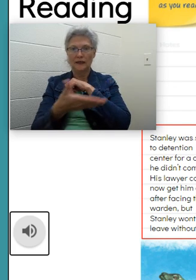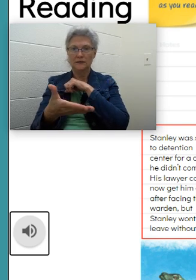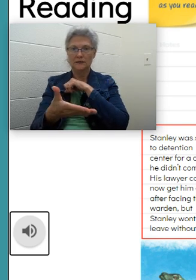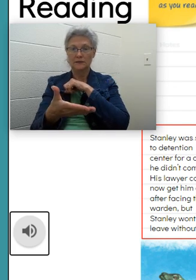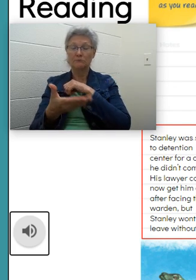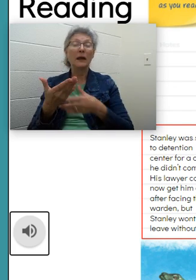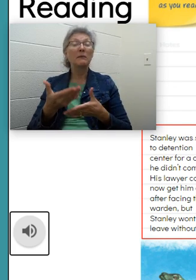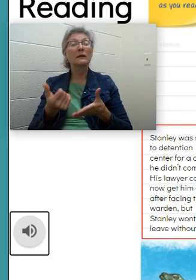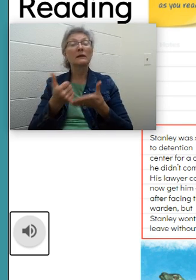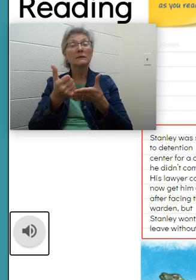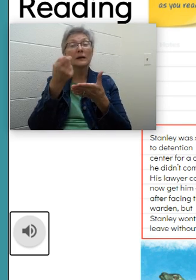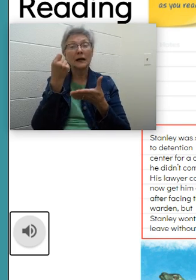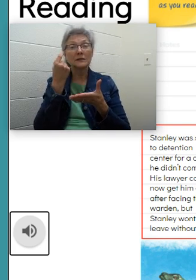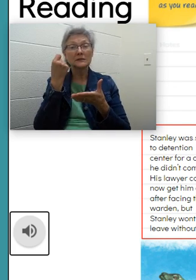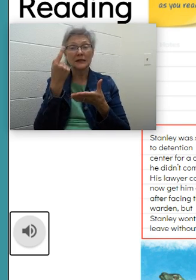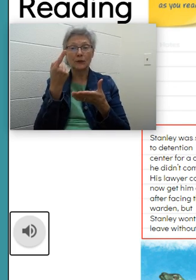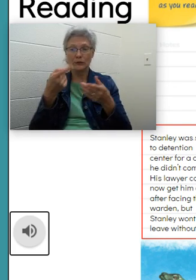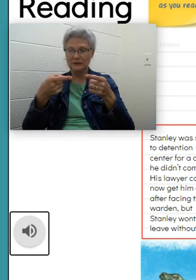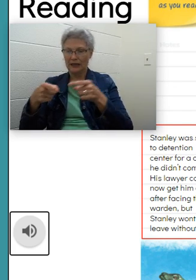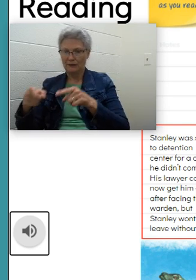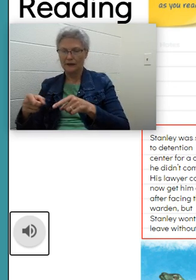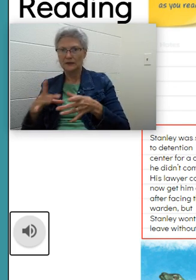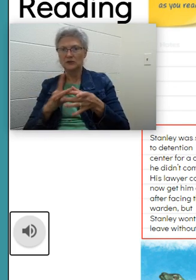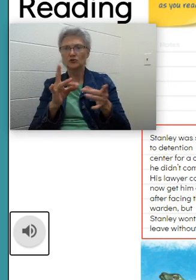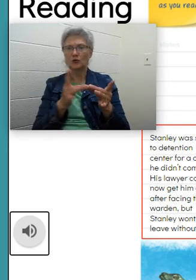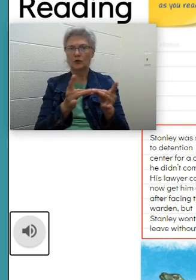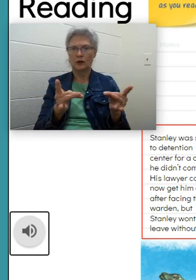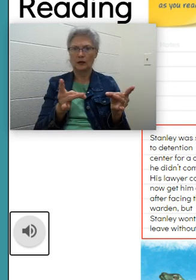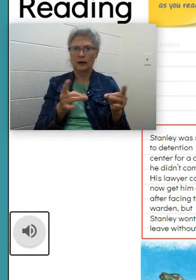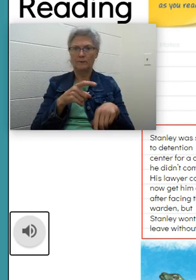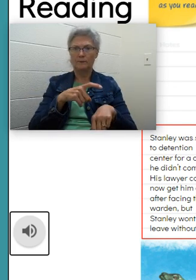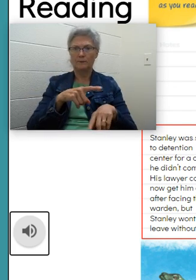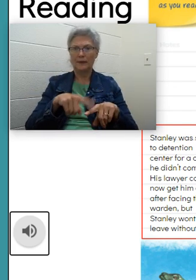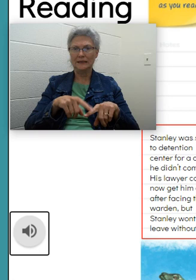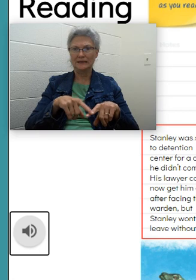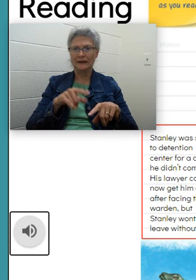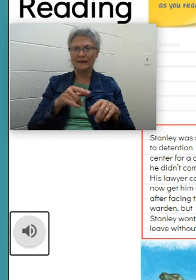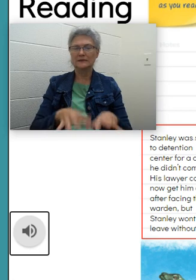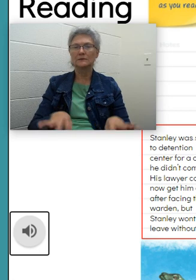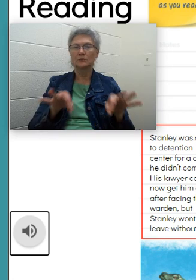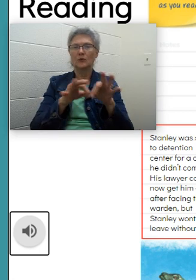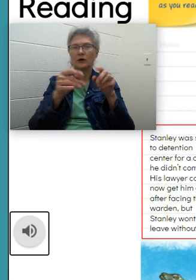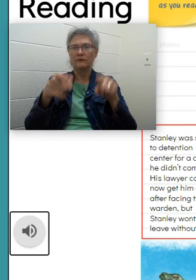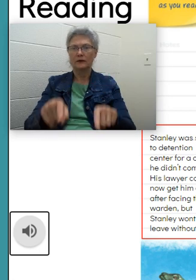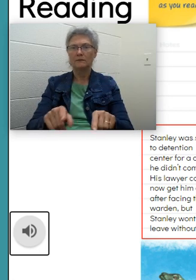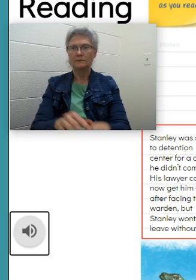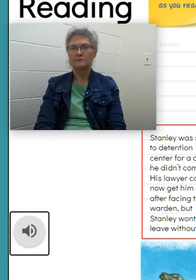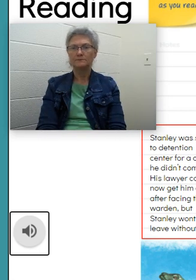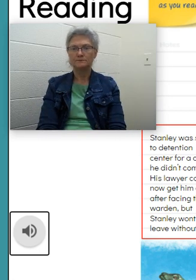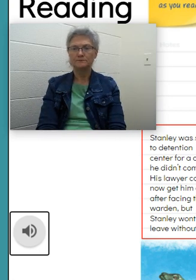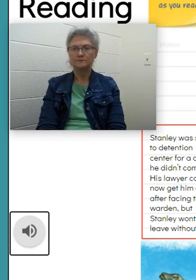This might help me understand what's happening in the story based on this key event.